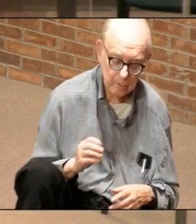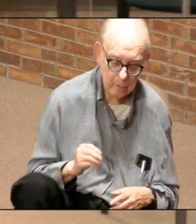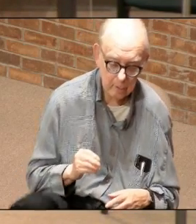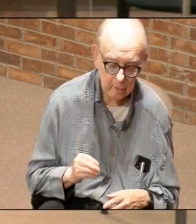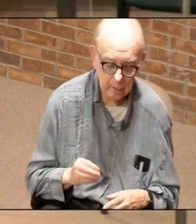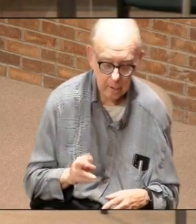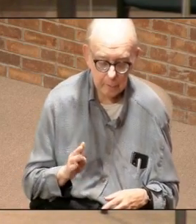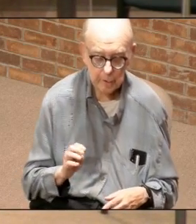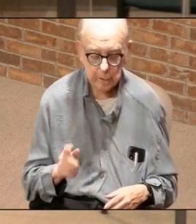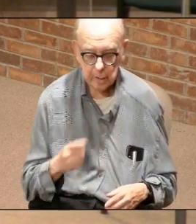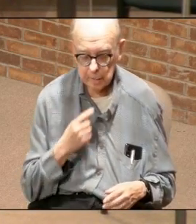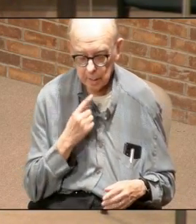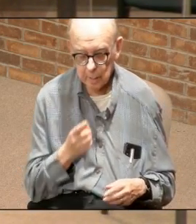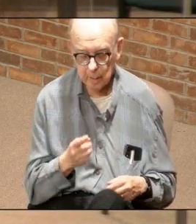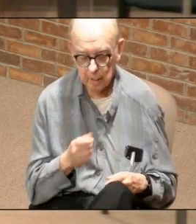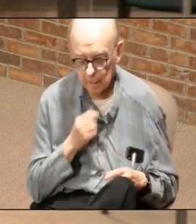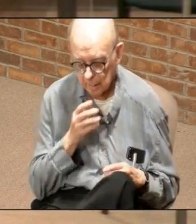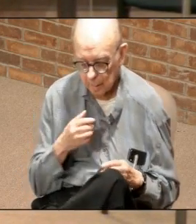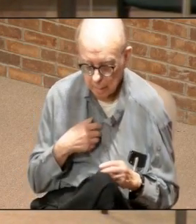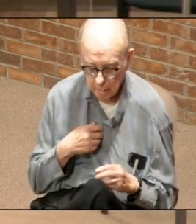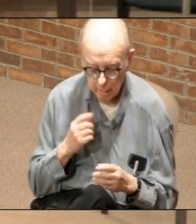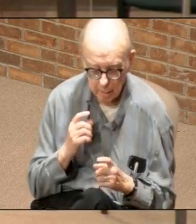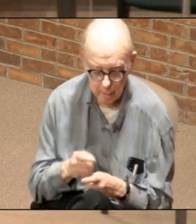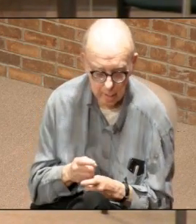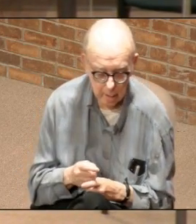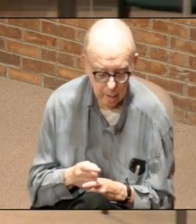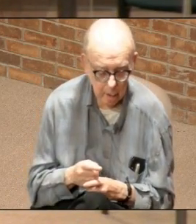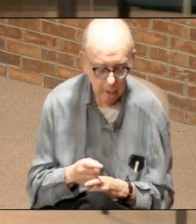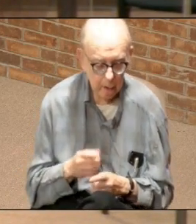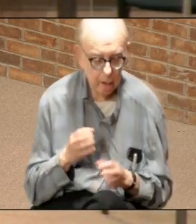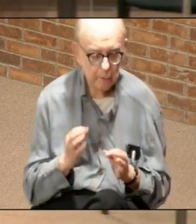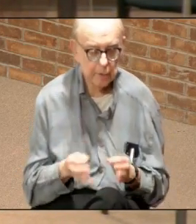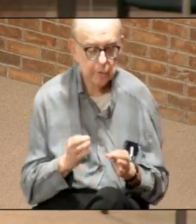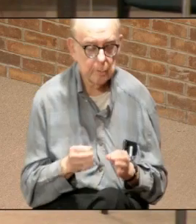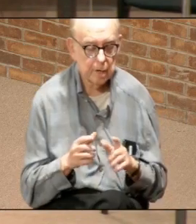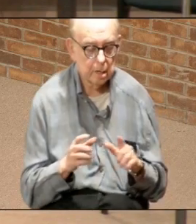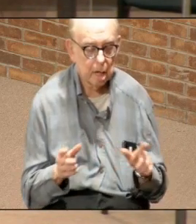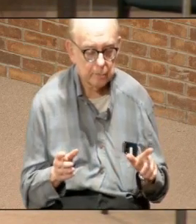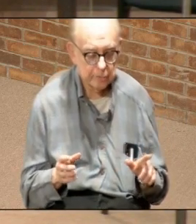He would tell you he did not have the gift of interpreting tongues.